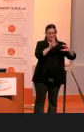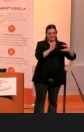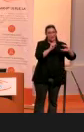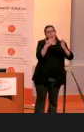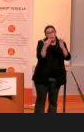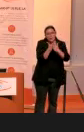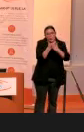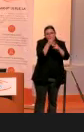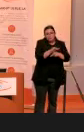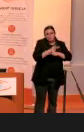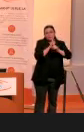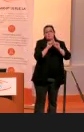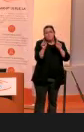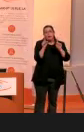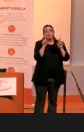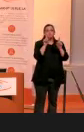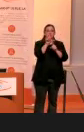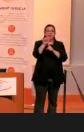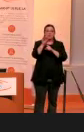through certain laboratories,